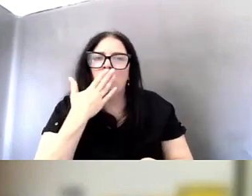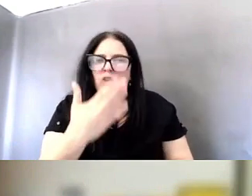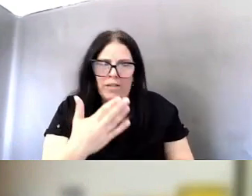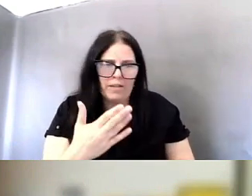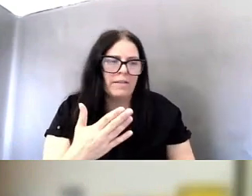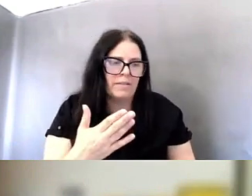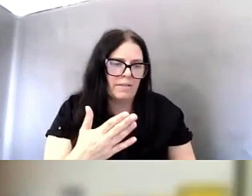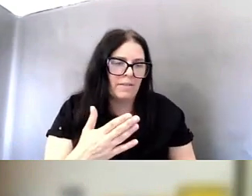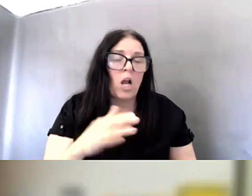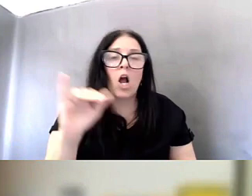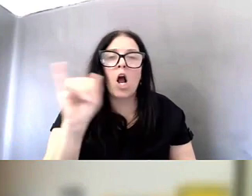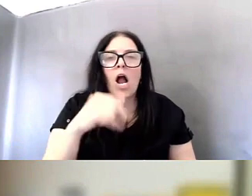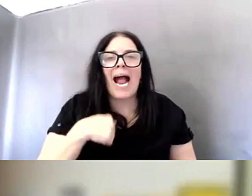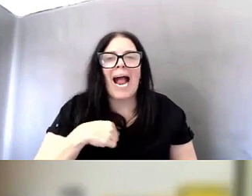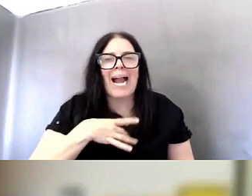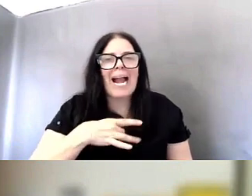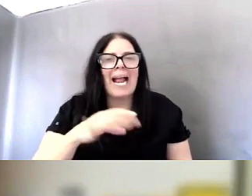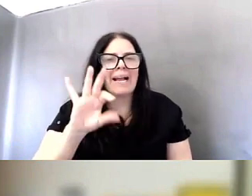Flashcards also.